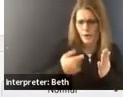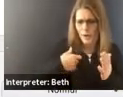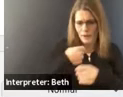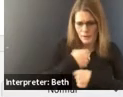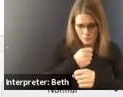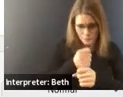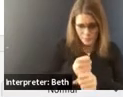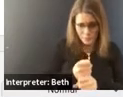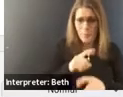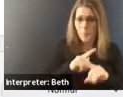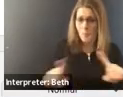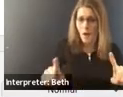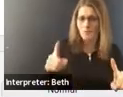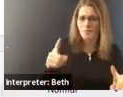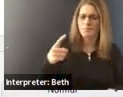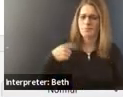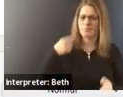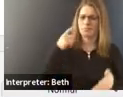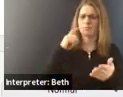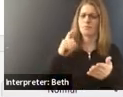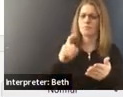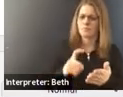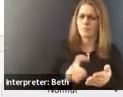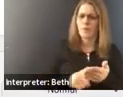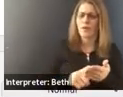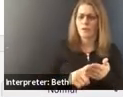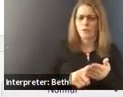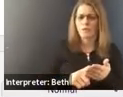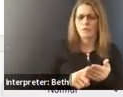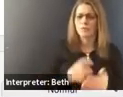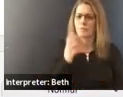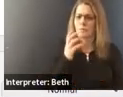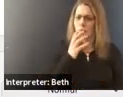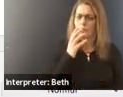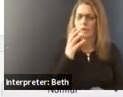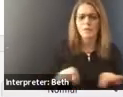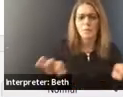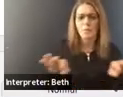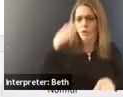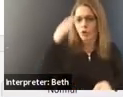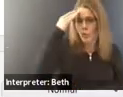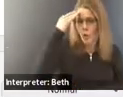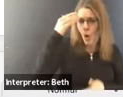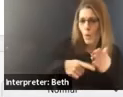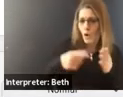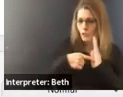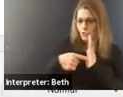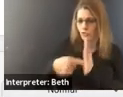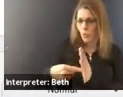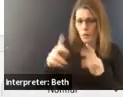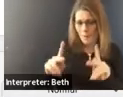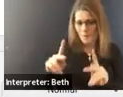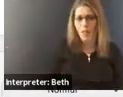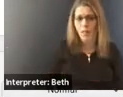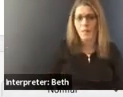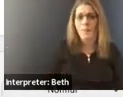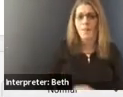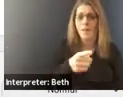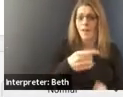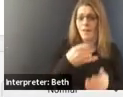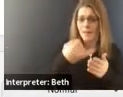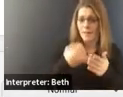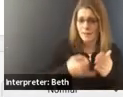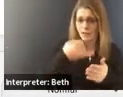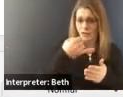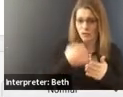important to know what you're showing to people. And I like to use this drawing